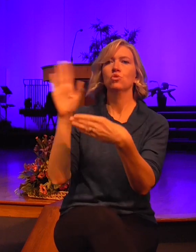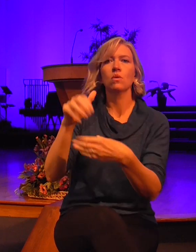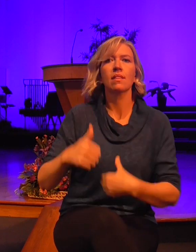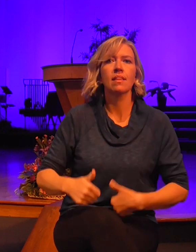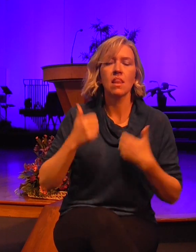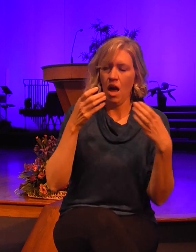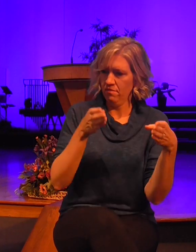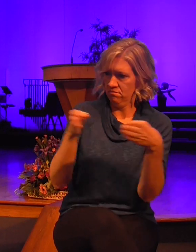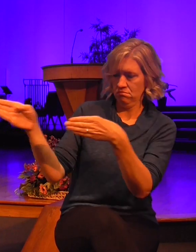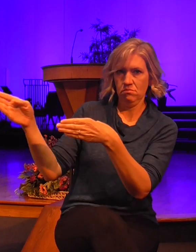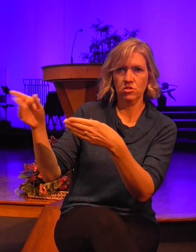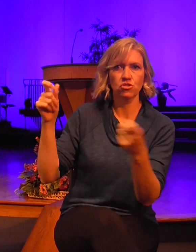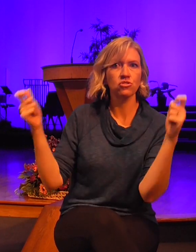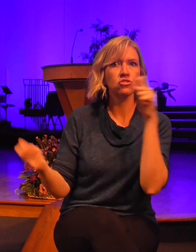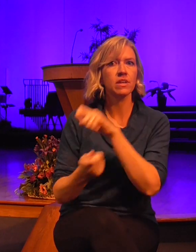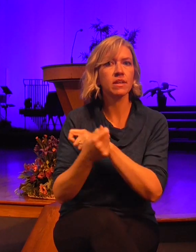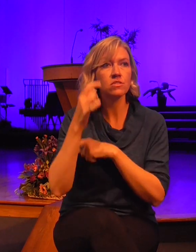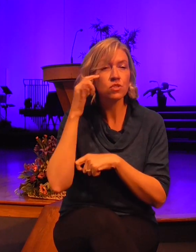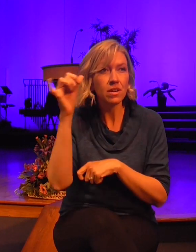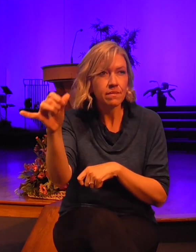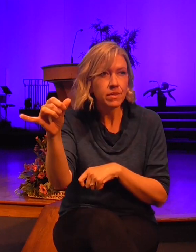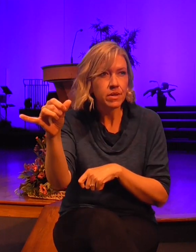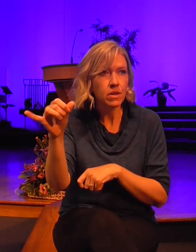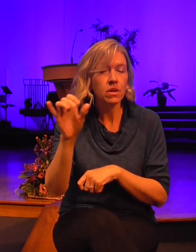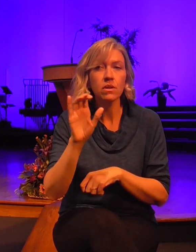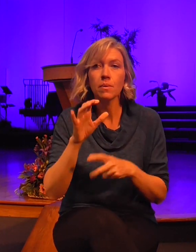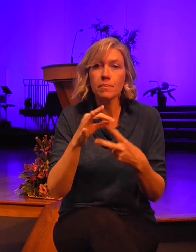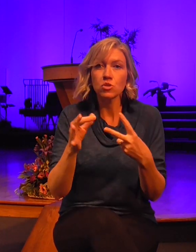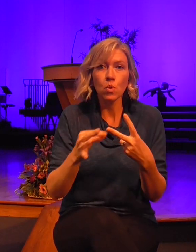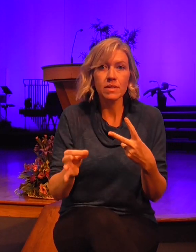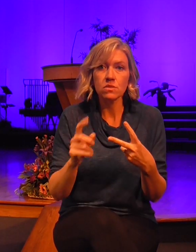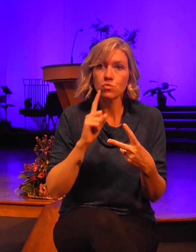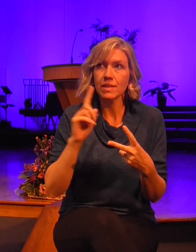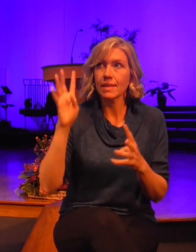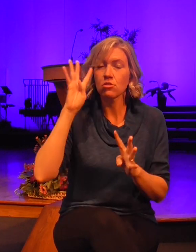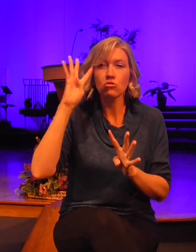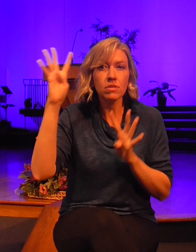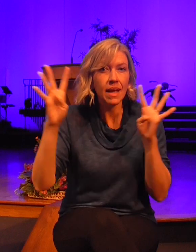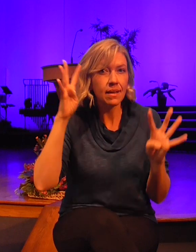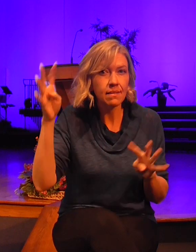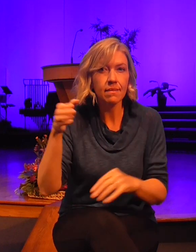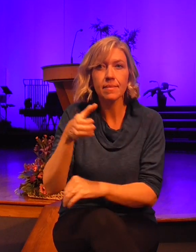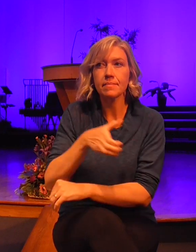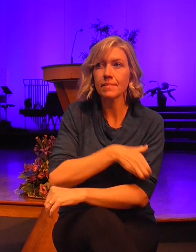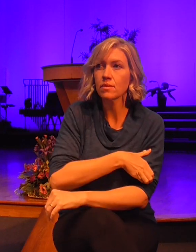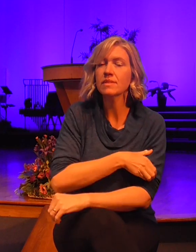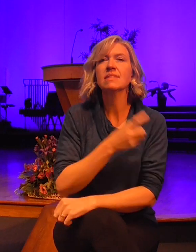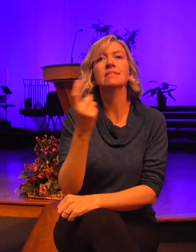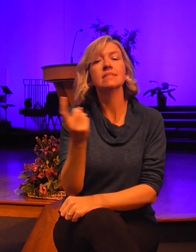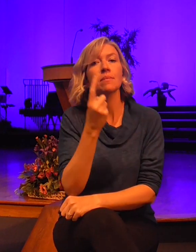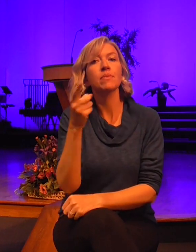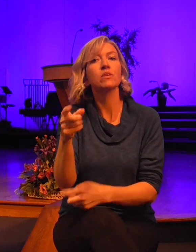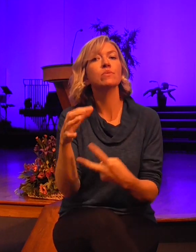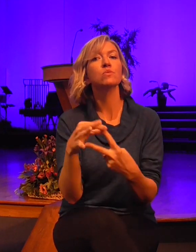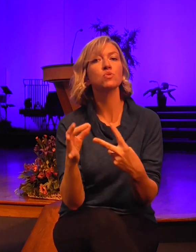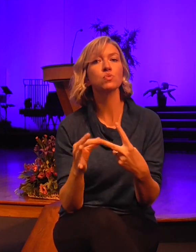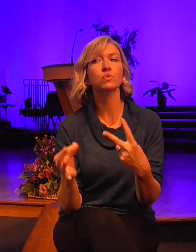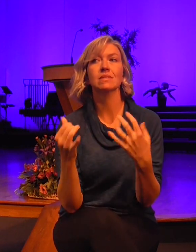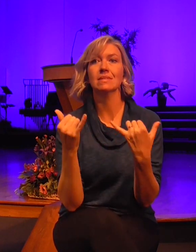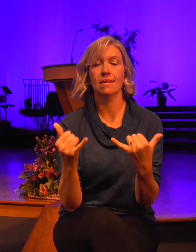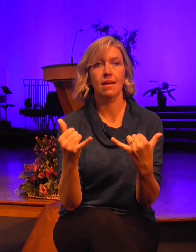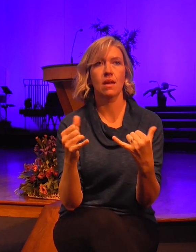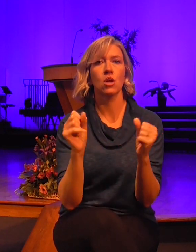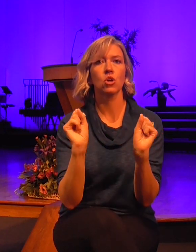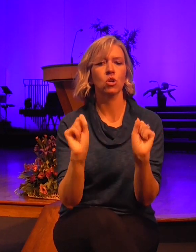of choice is so incredibly creative that a choice you make today can set your